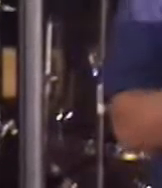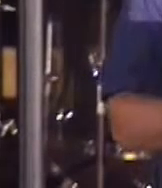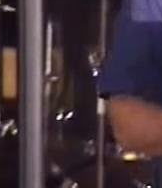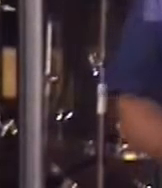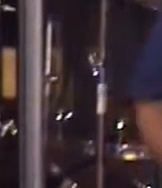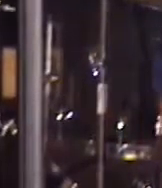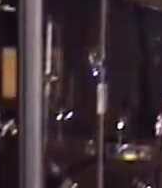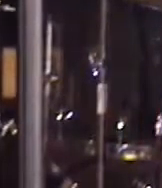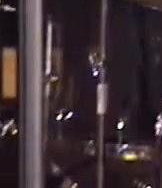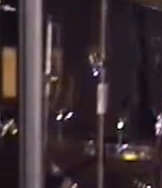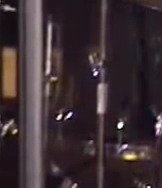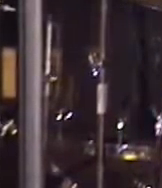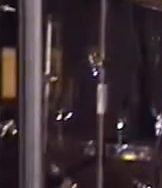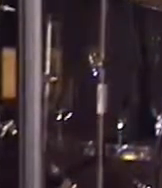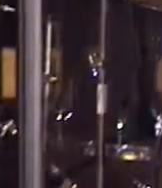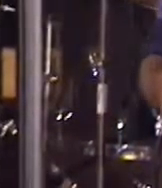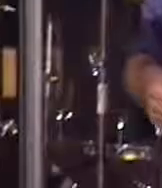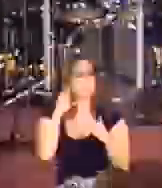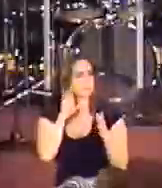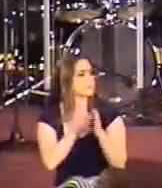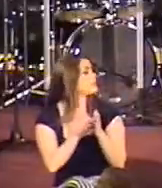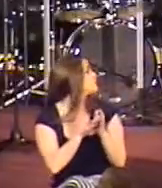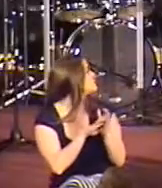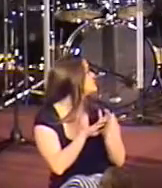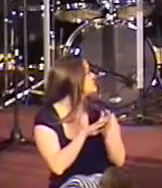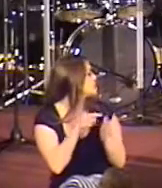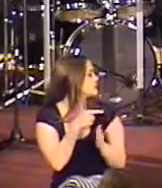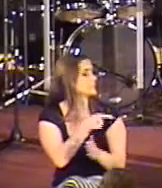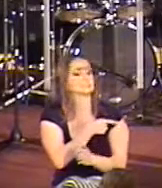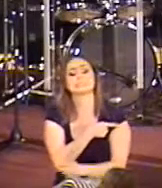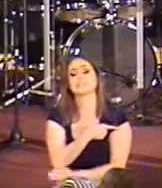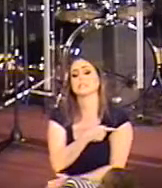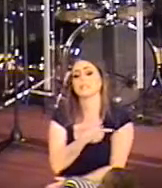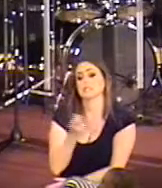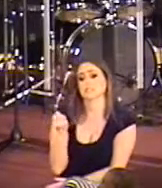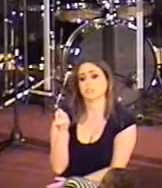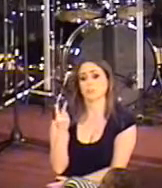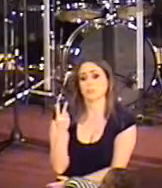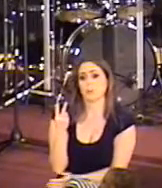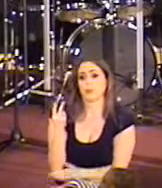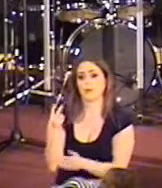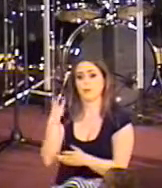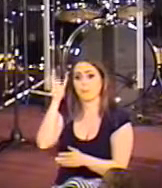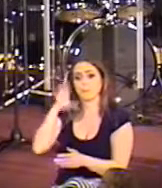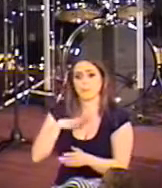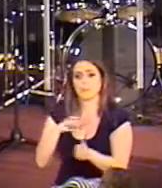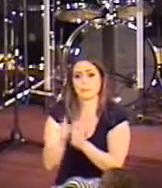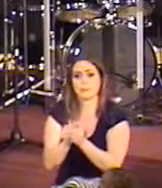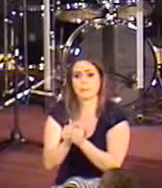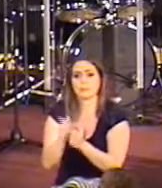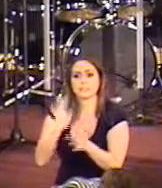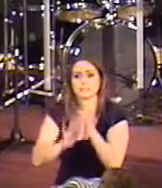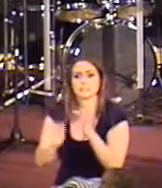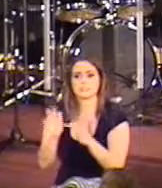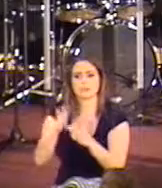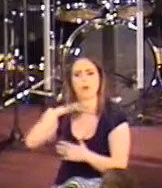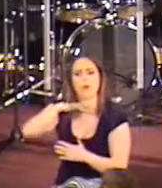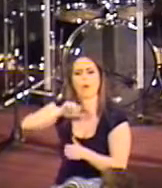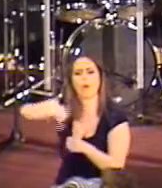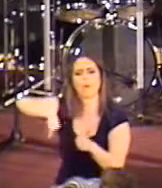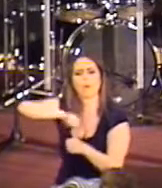you imagine, I got this little picture here that Sylvia gave me that's hanging in the office, and it's the 12 with Jesus and around a campfire. And can